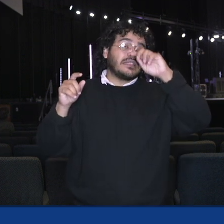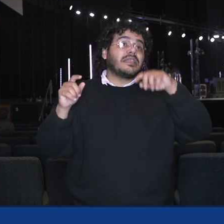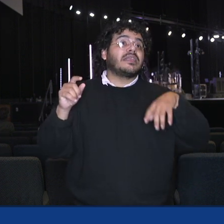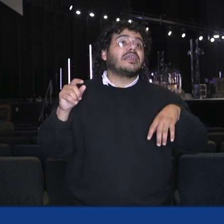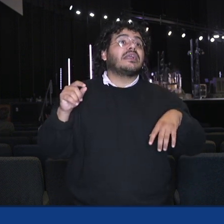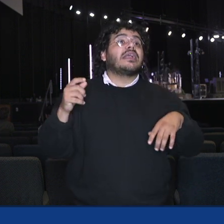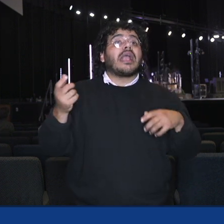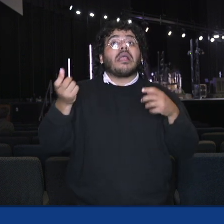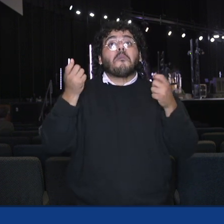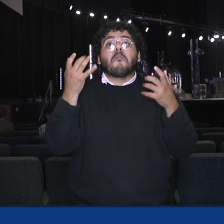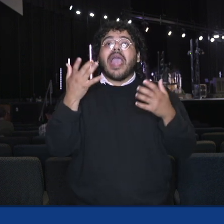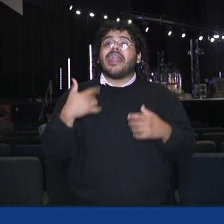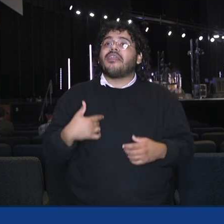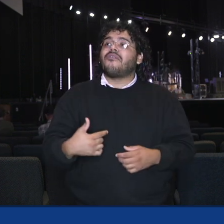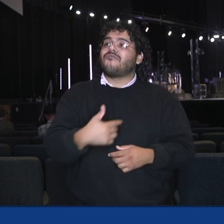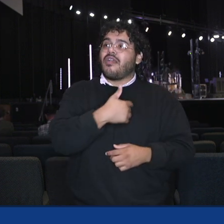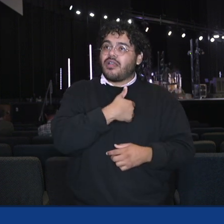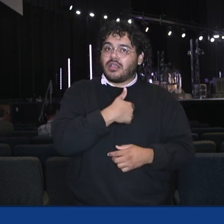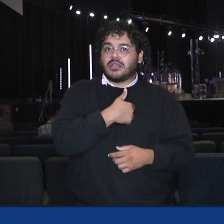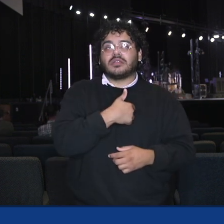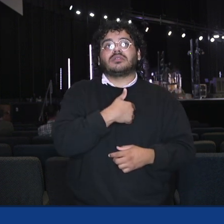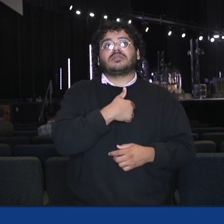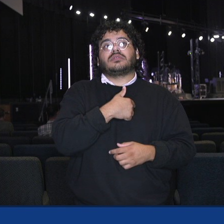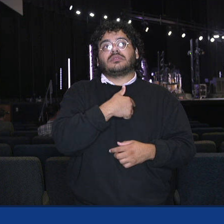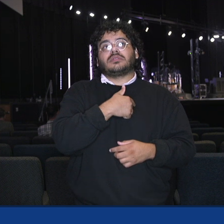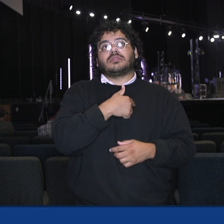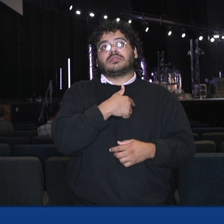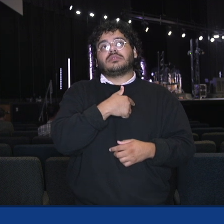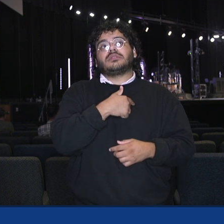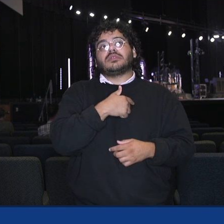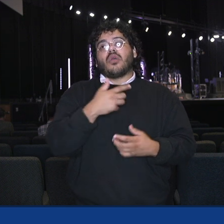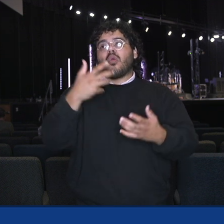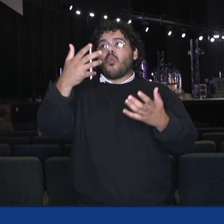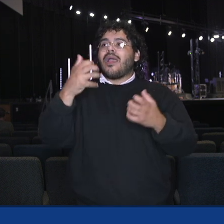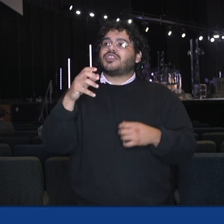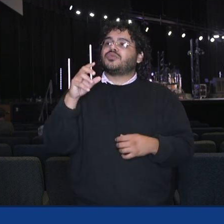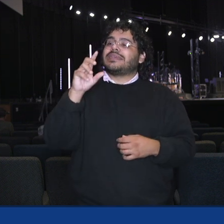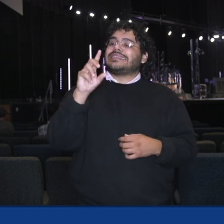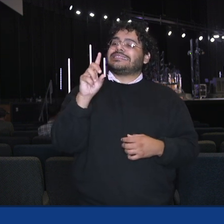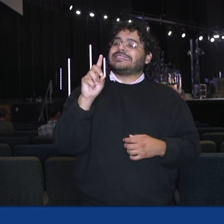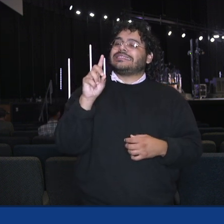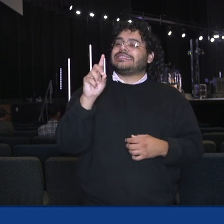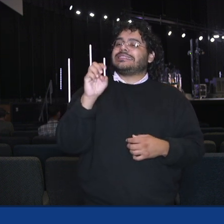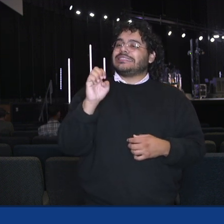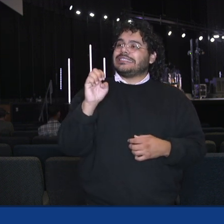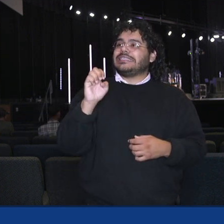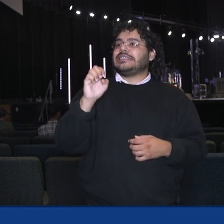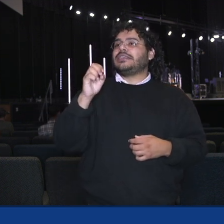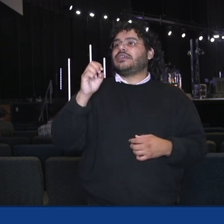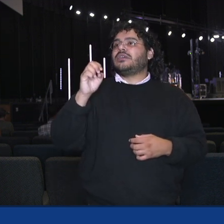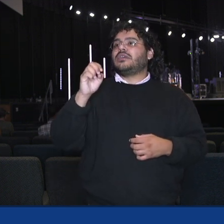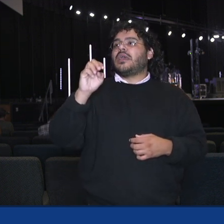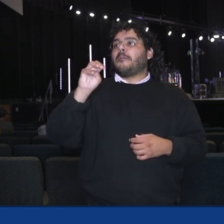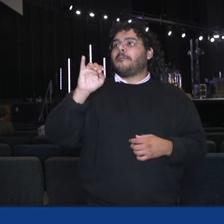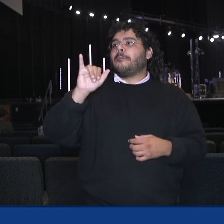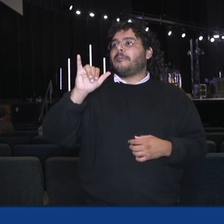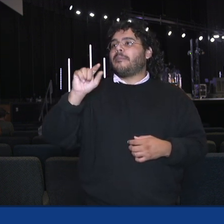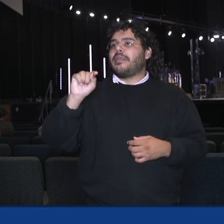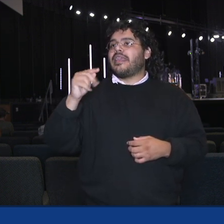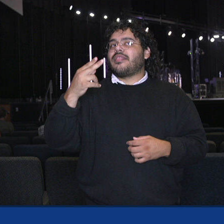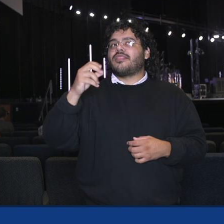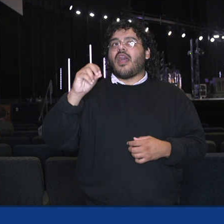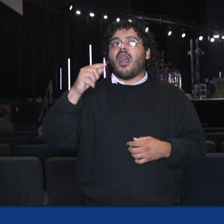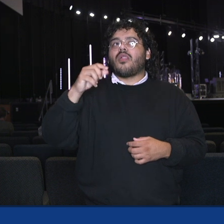you know, many of us are tempted to demythologize a text like this. And we're just tempted to put an enlightenment filter over